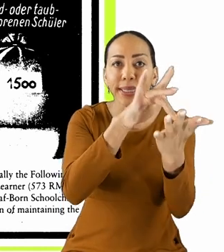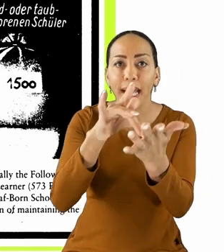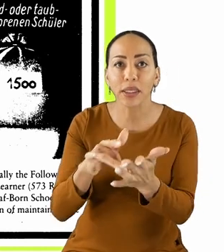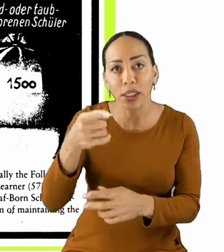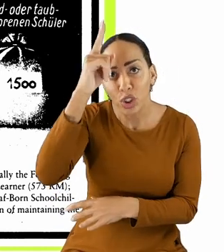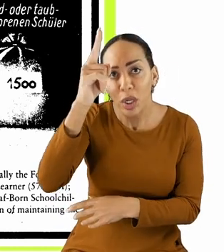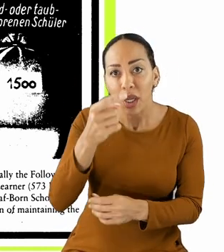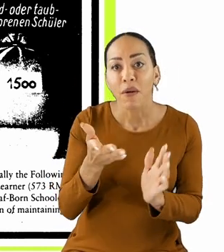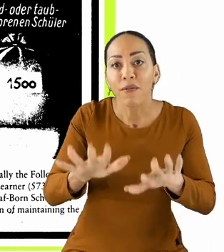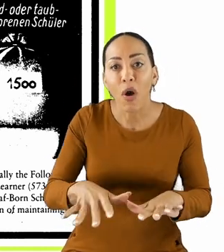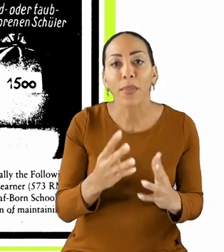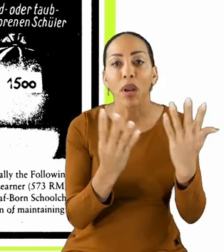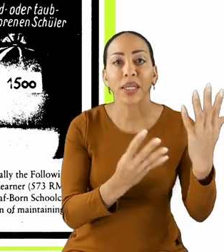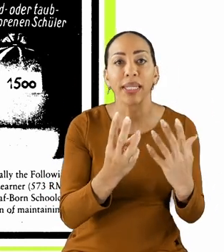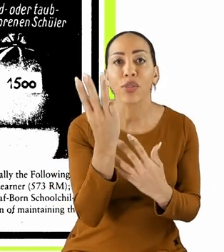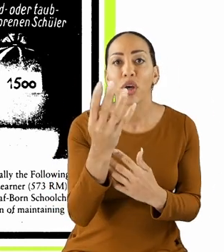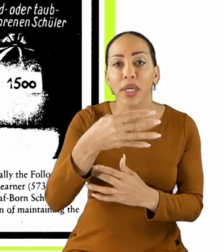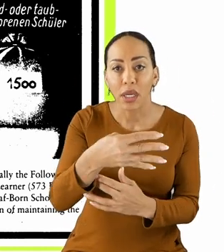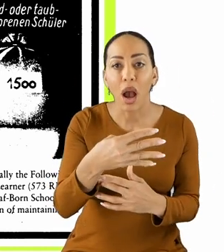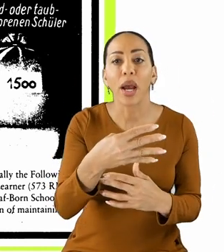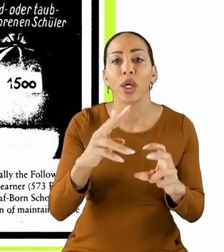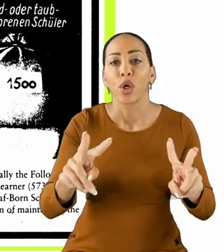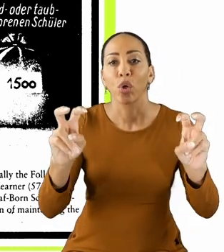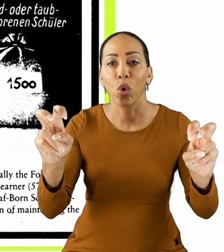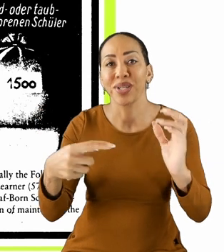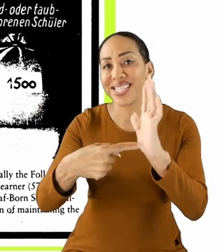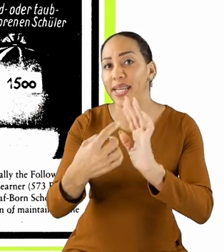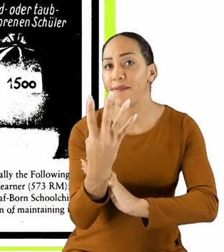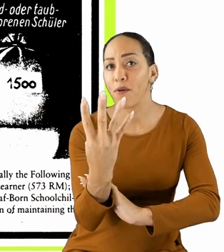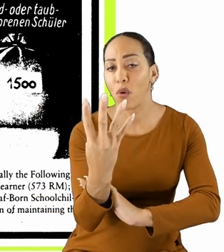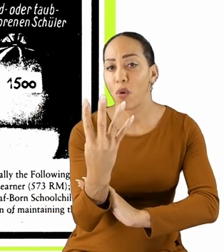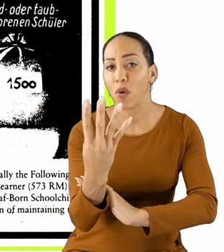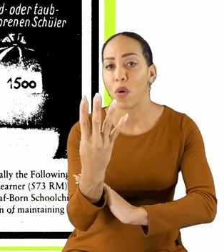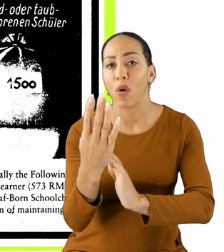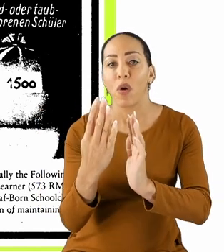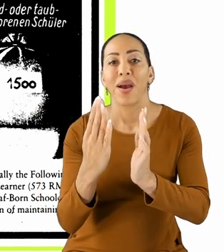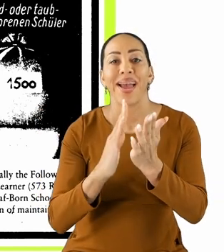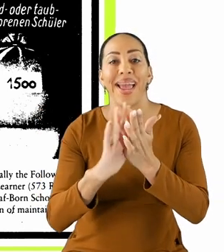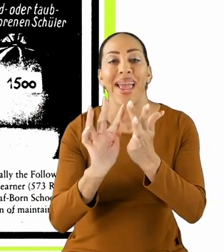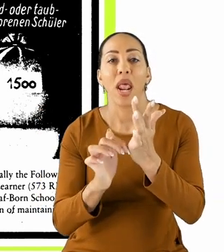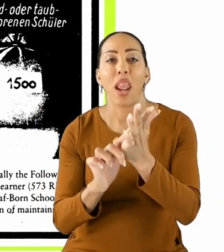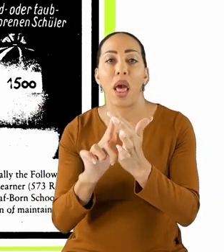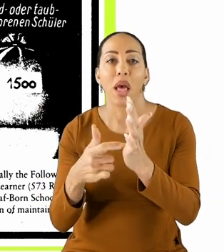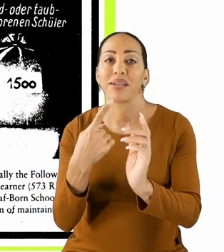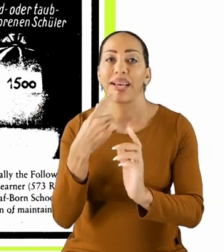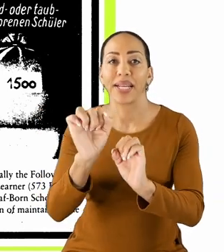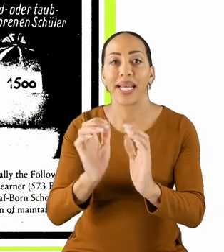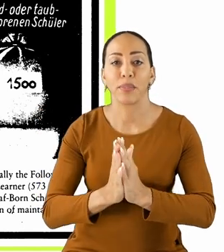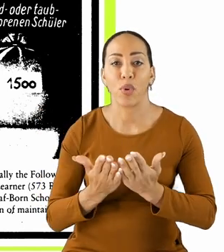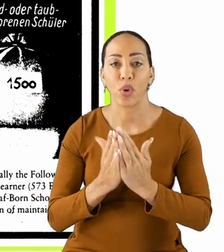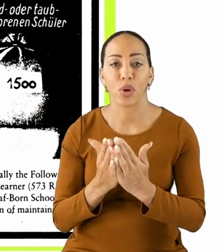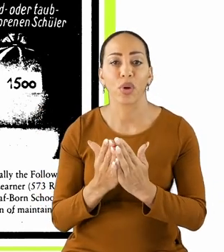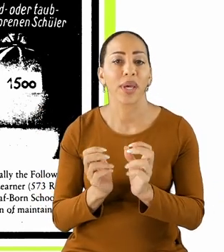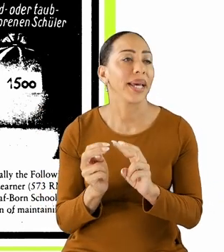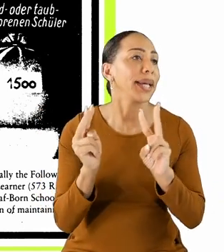on disabled people in six killing centers in Germany from 1939 onwards under a program called T4.